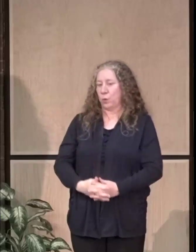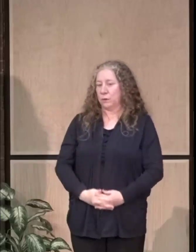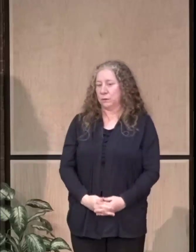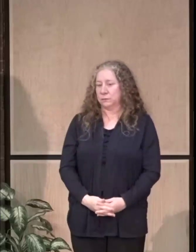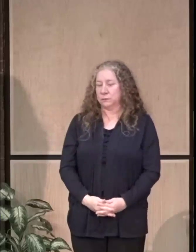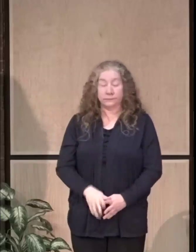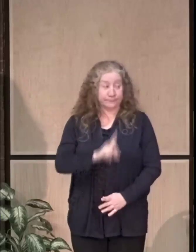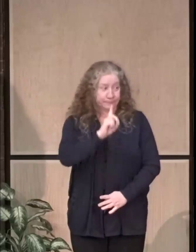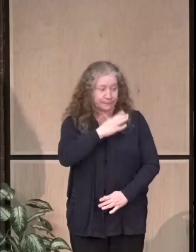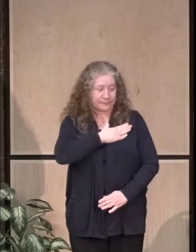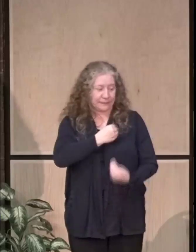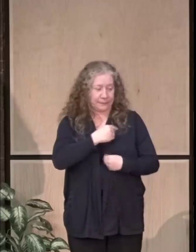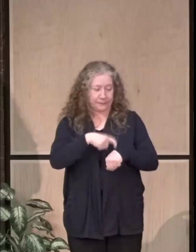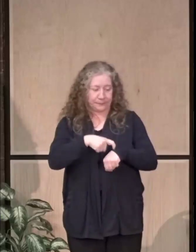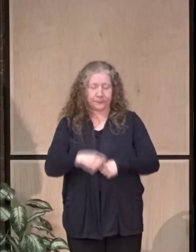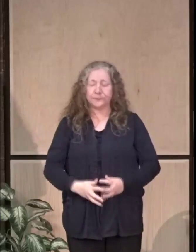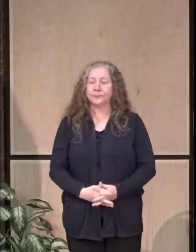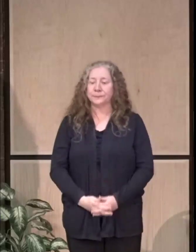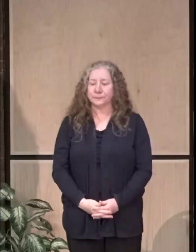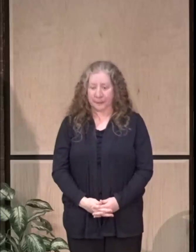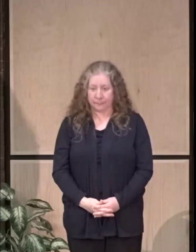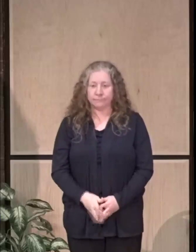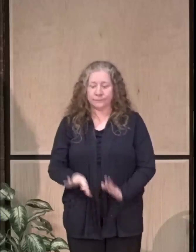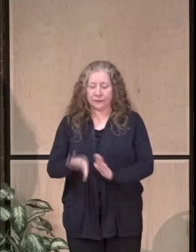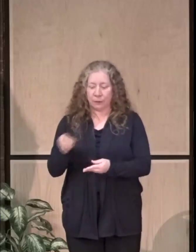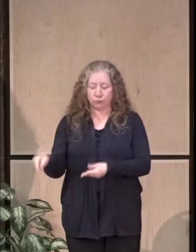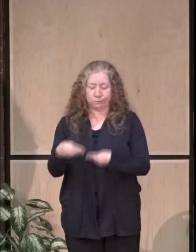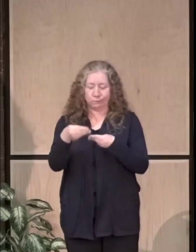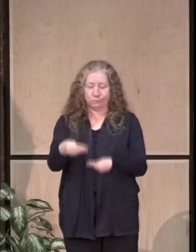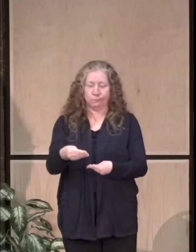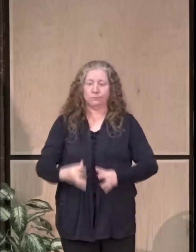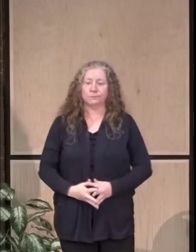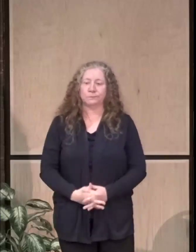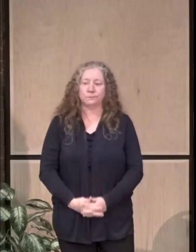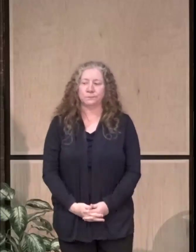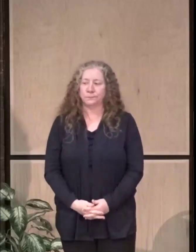Give me one second. Ah, there it is.